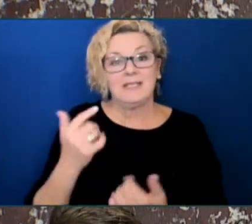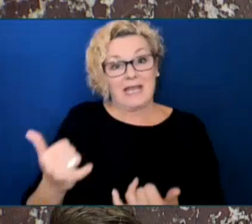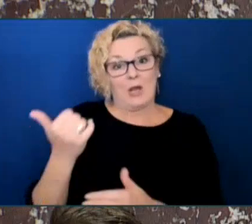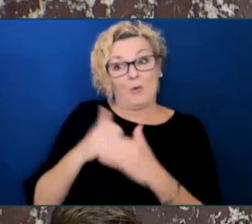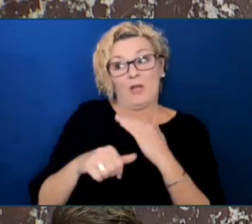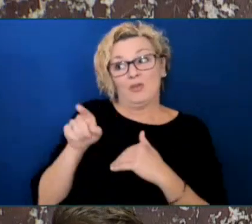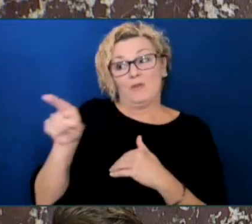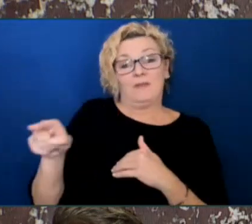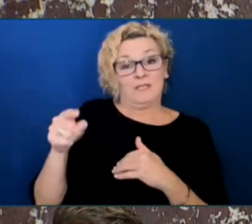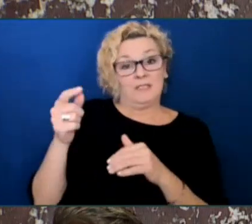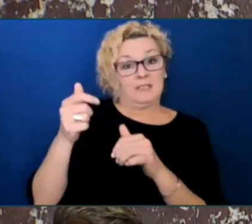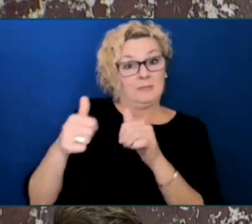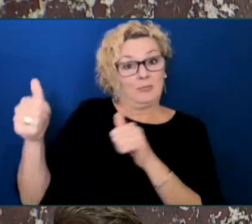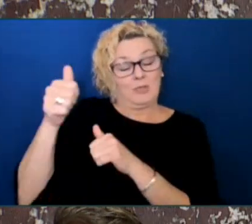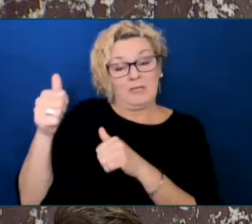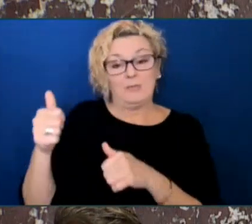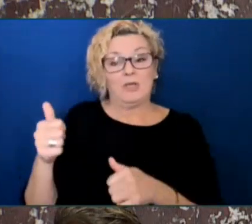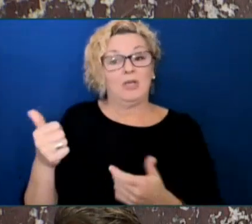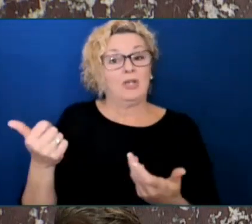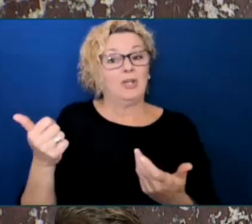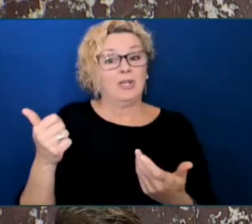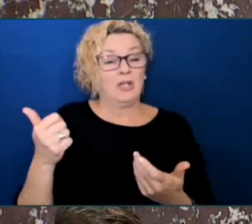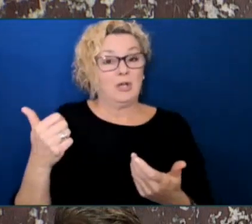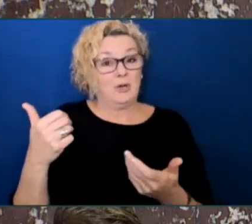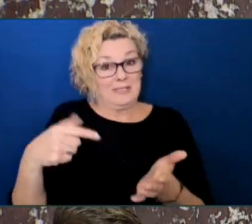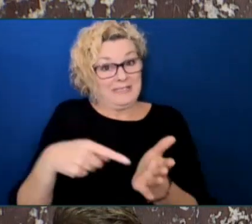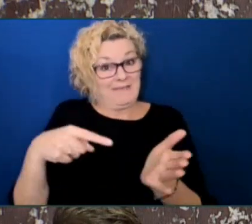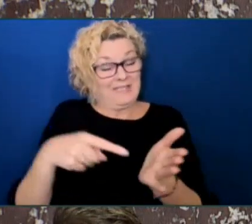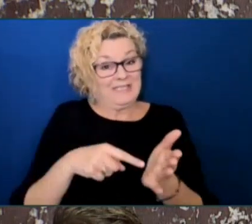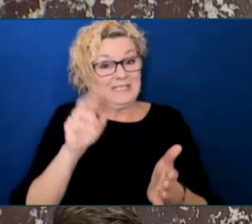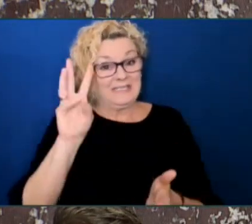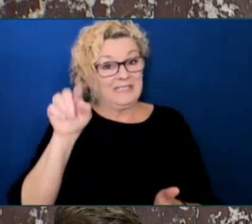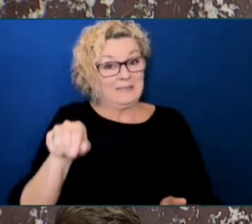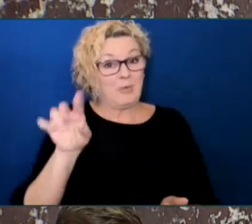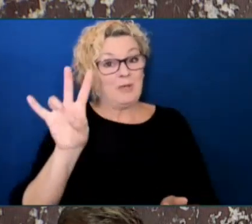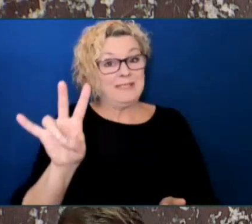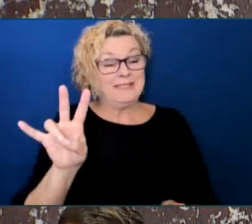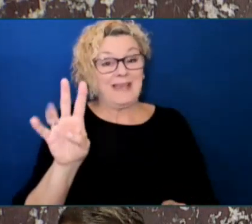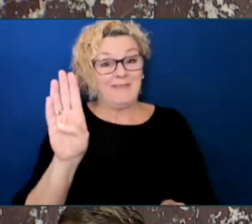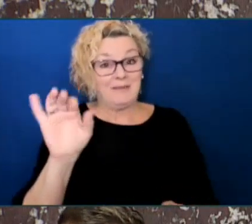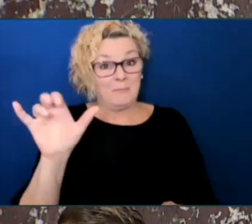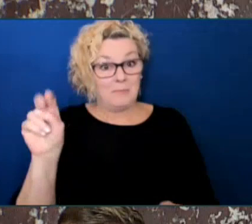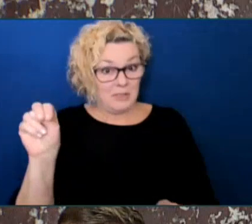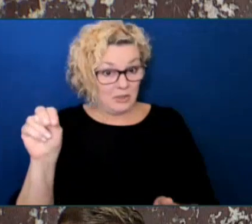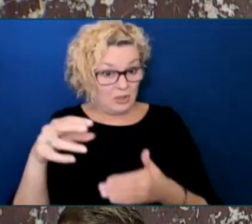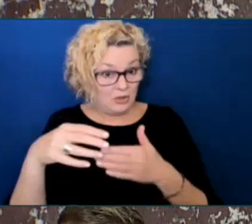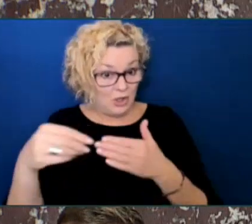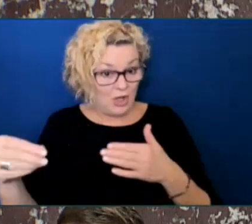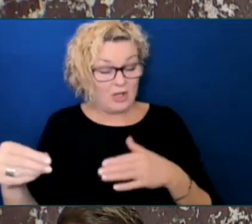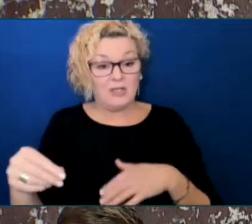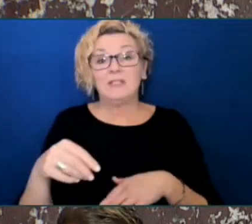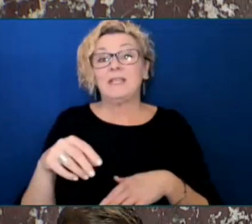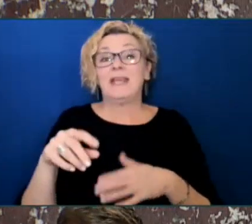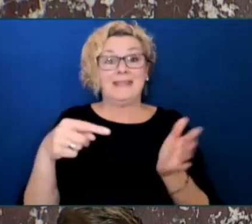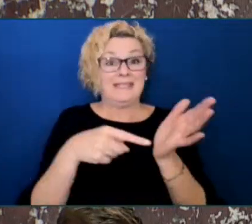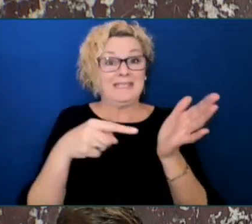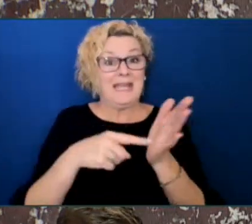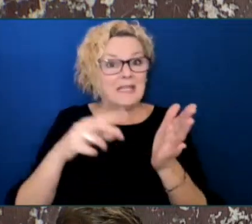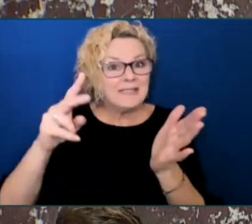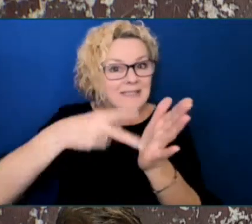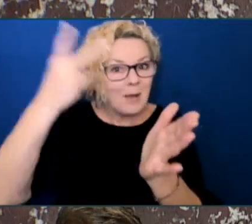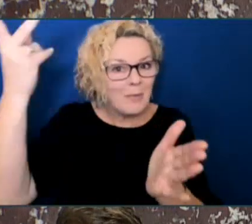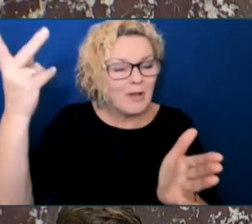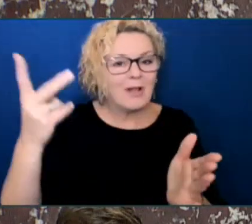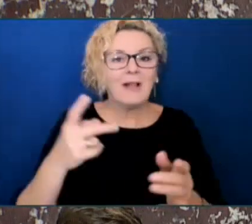record-breaking inflationary deficit of $6.7 billion and a doubling of the debt. But their failing so-called